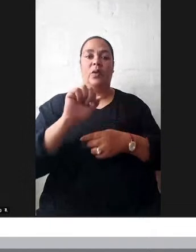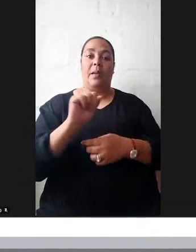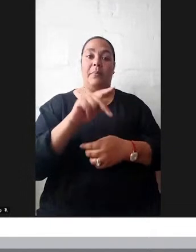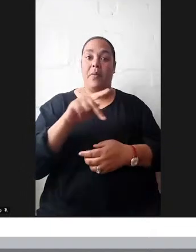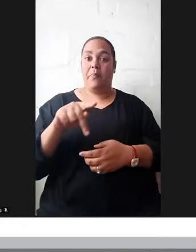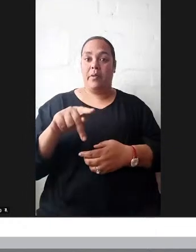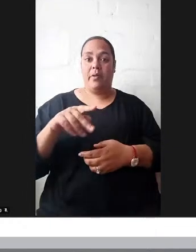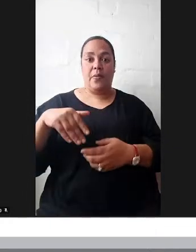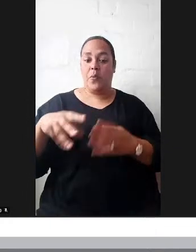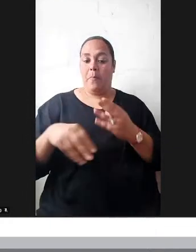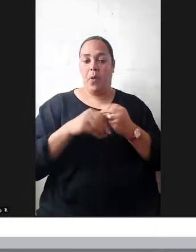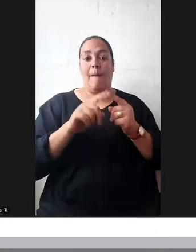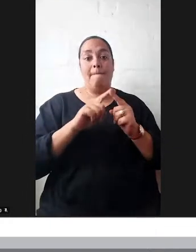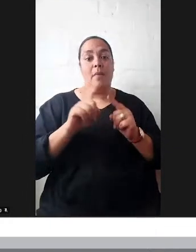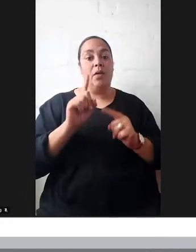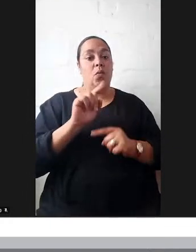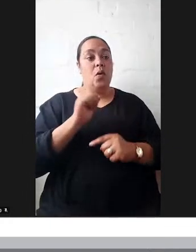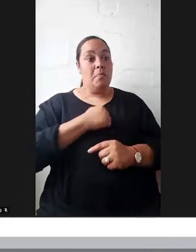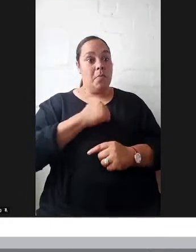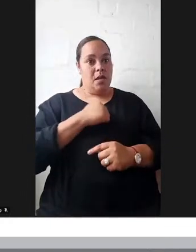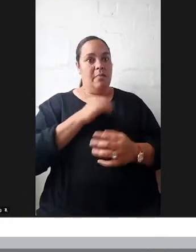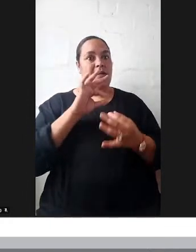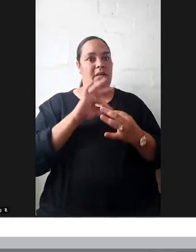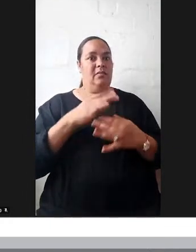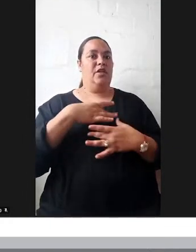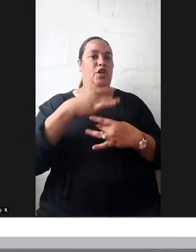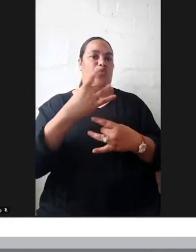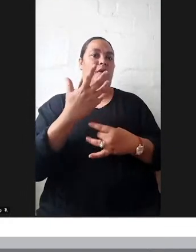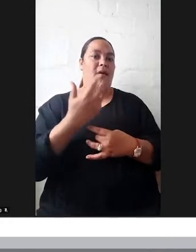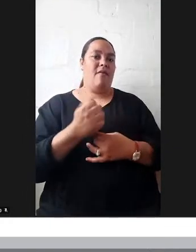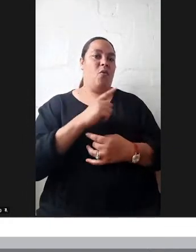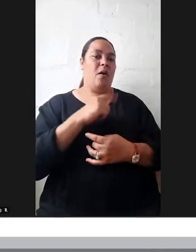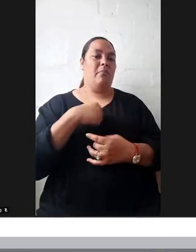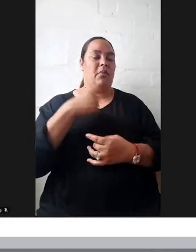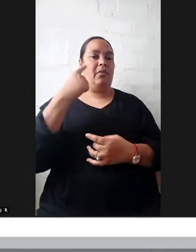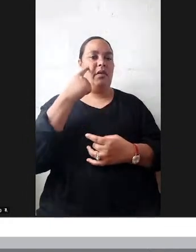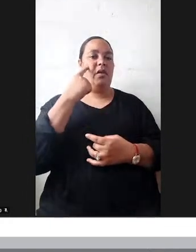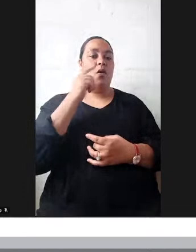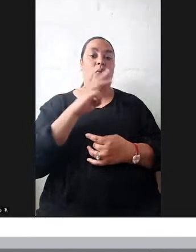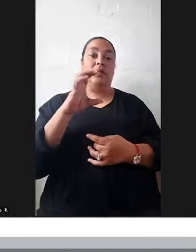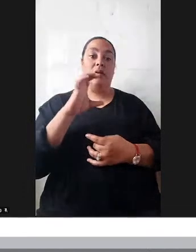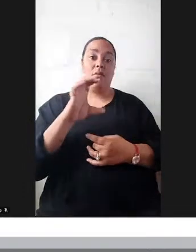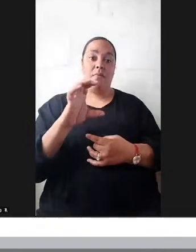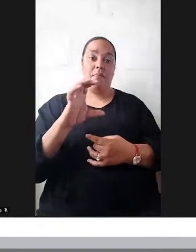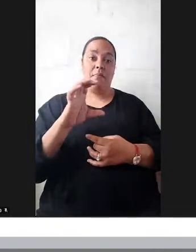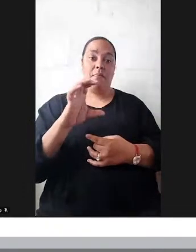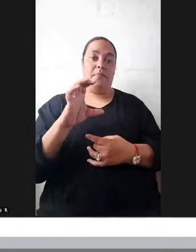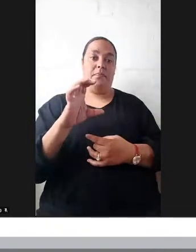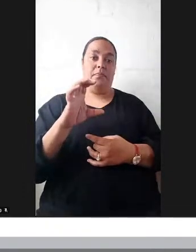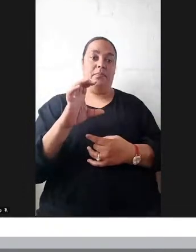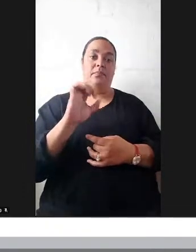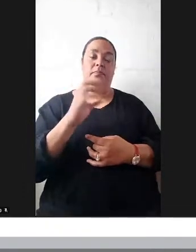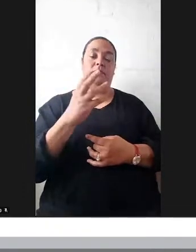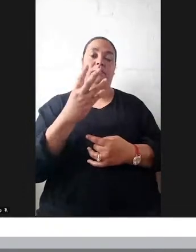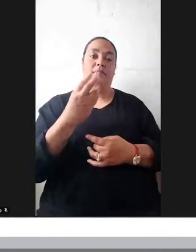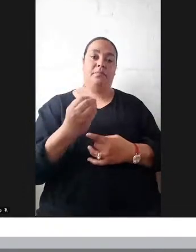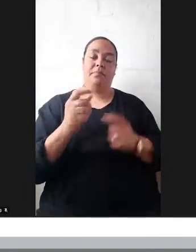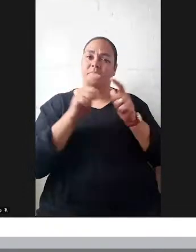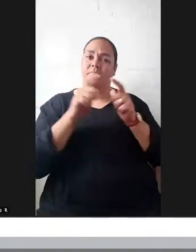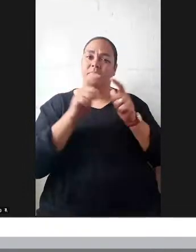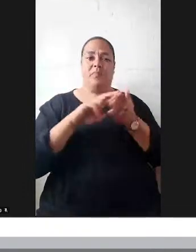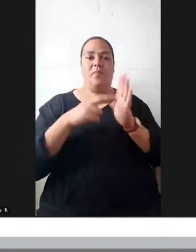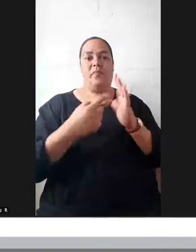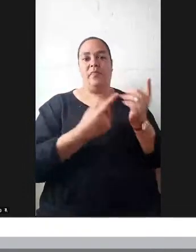but which I am particularly interested in because I think the Western Cape has got an enormous role to play there,